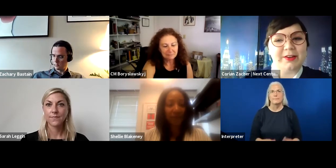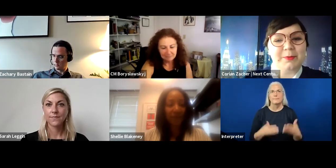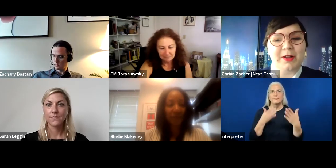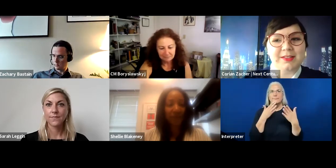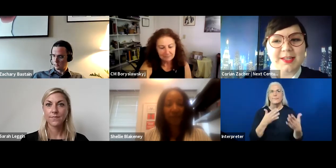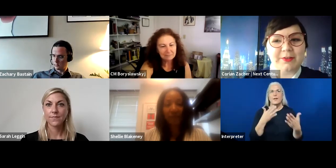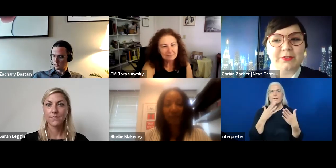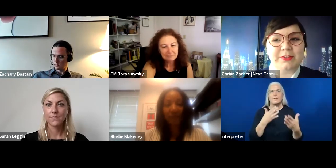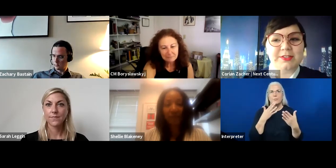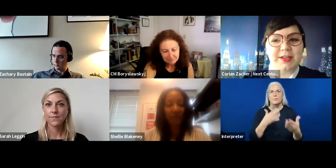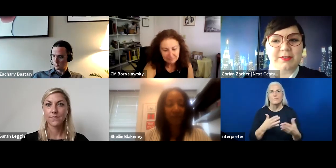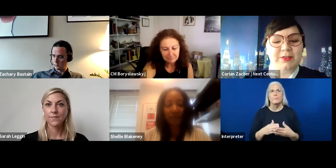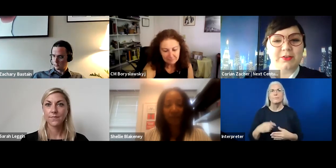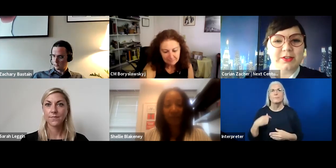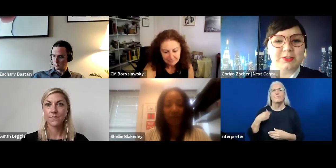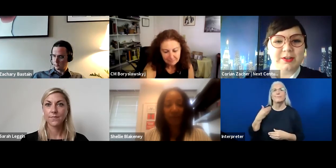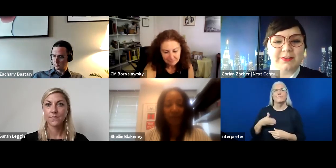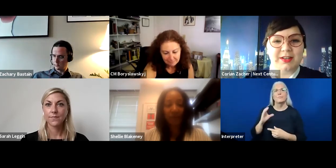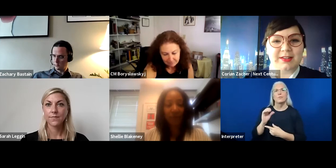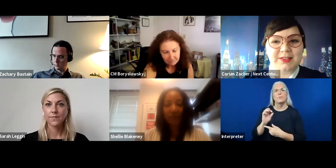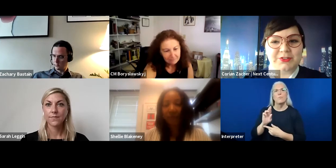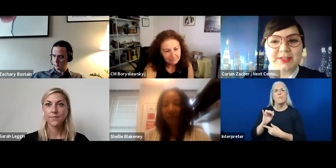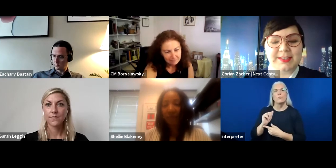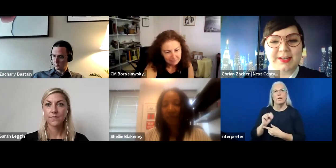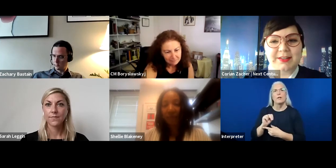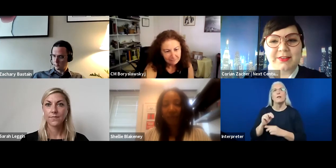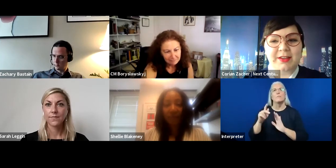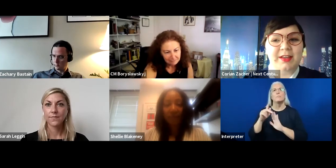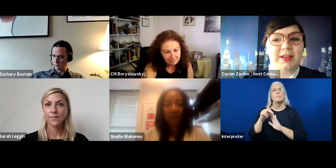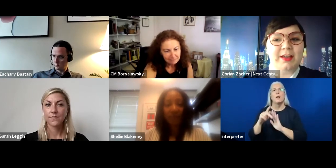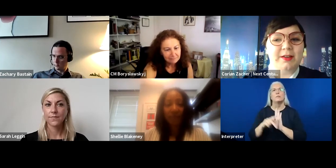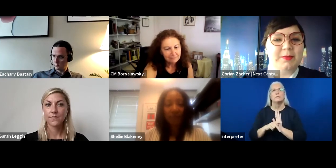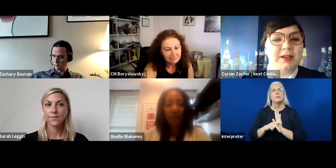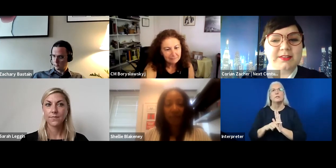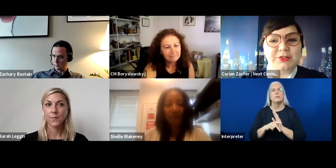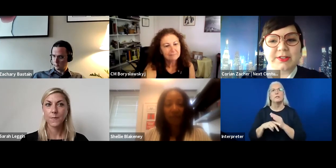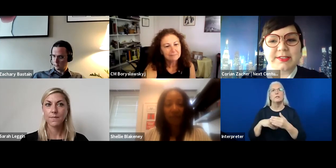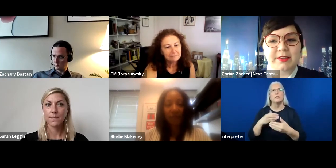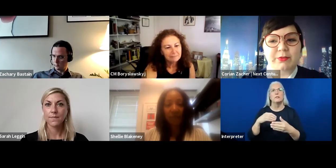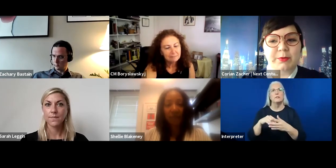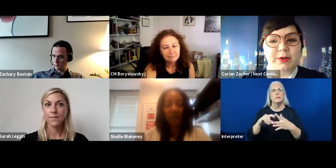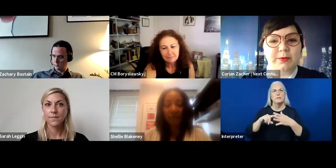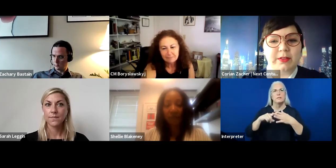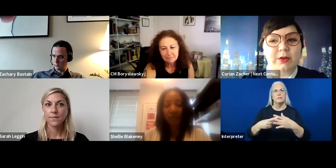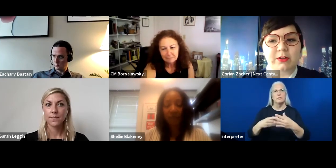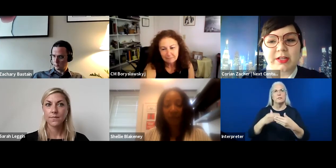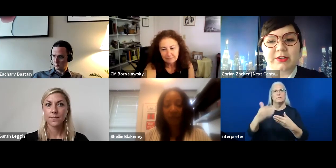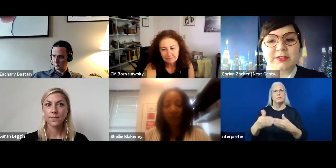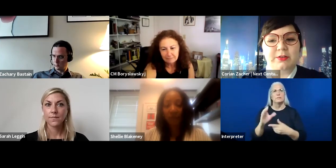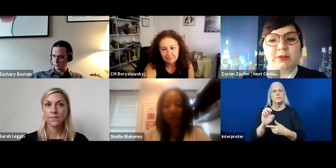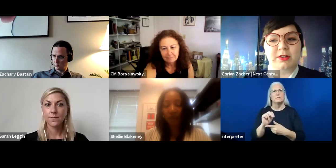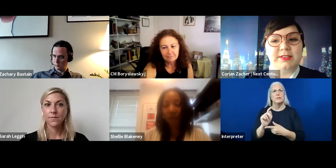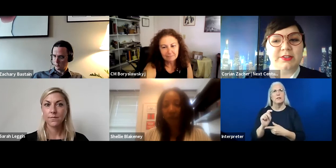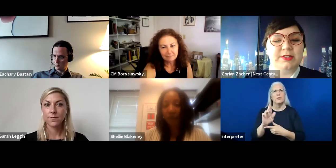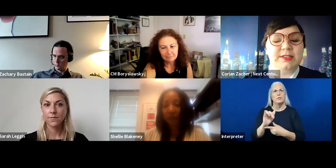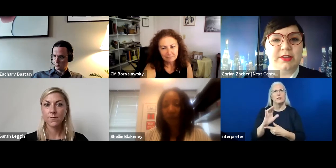Corian Zachary, Policy Counsel for State and Local Initiatives at Next Century Cities. At Next Century Cities, we work with local